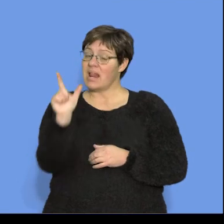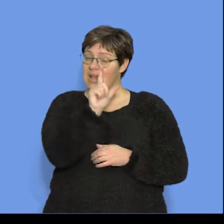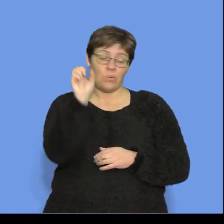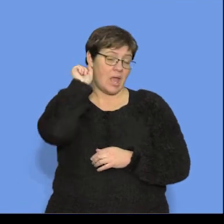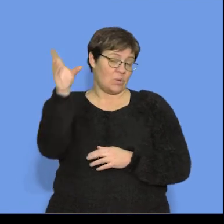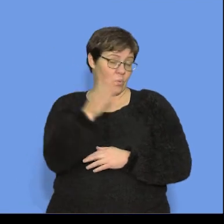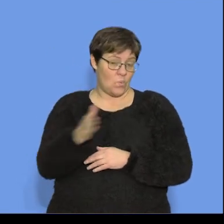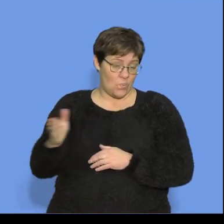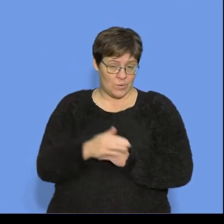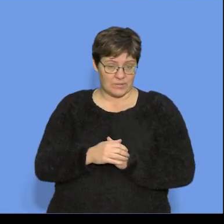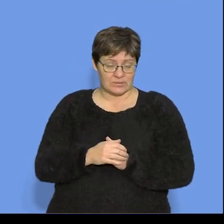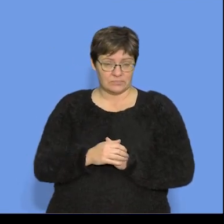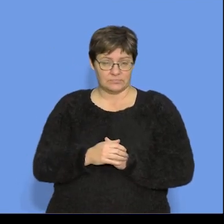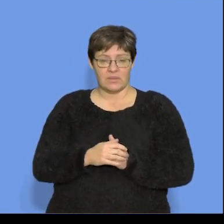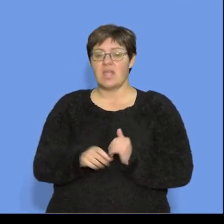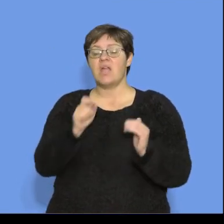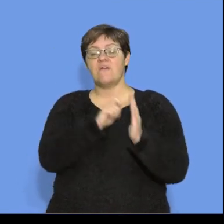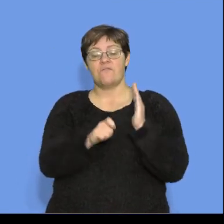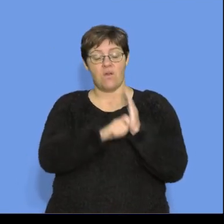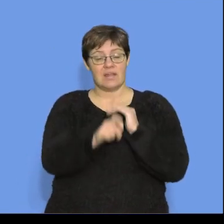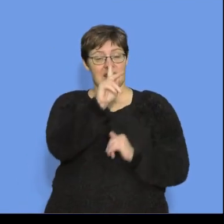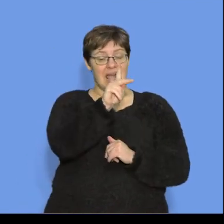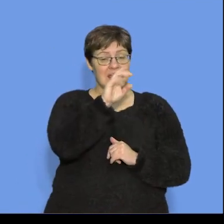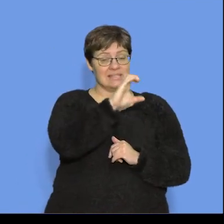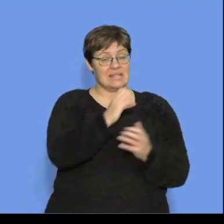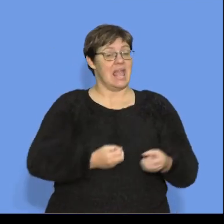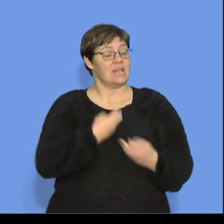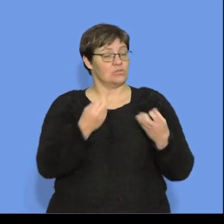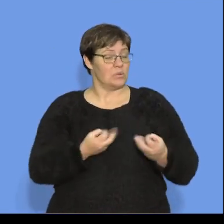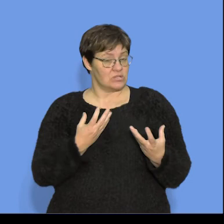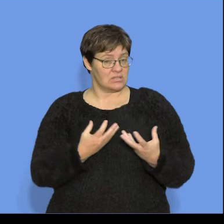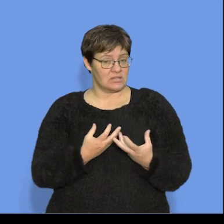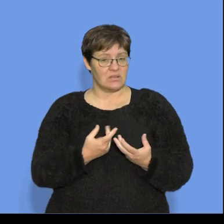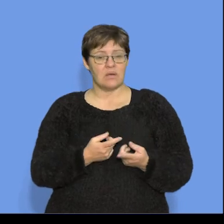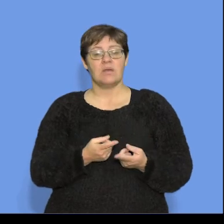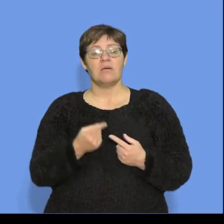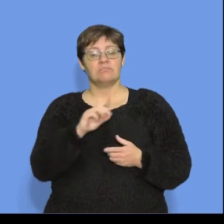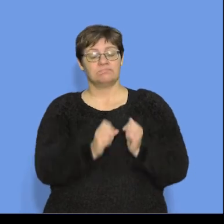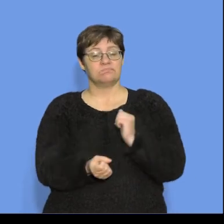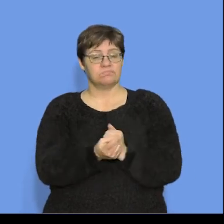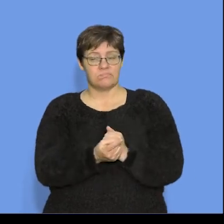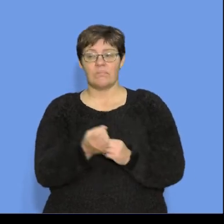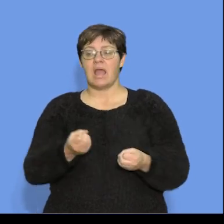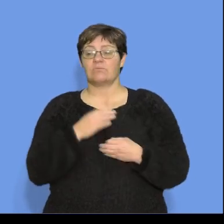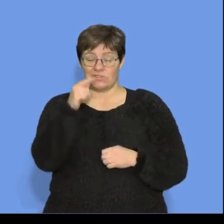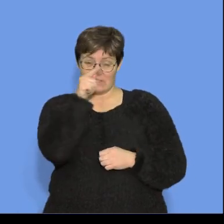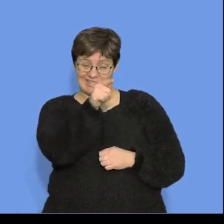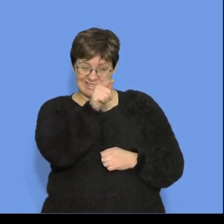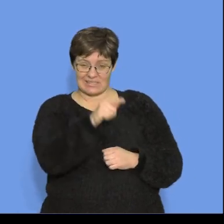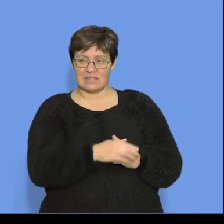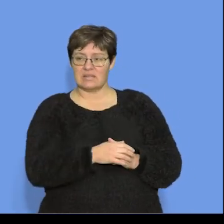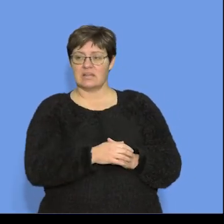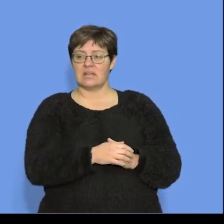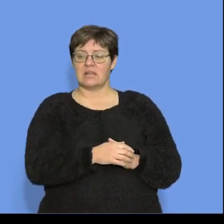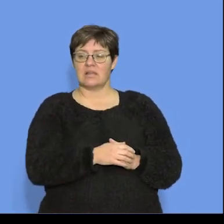ignore it. So if we write the Kc expression, it actually turns out to be this expression here, which